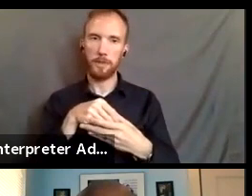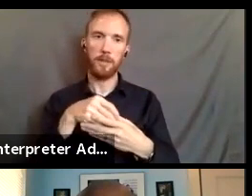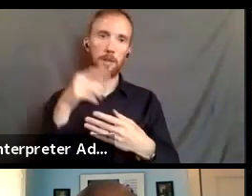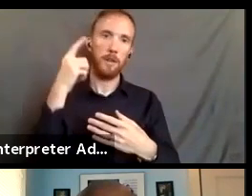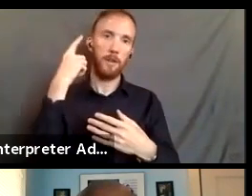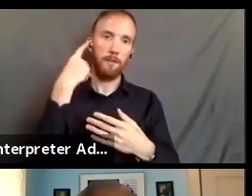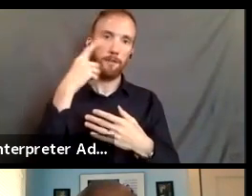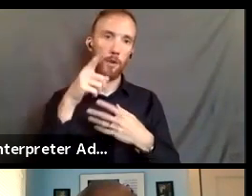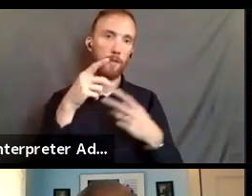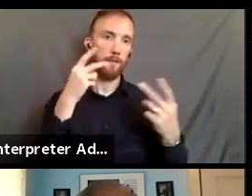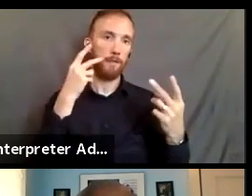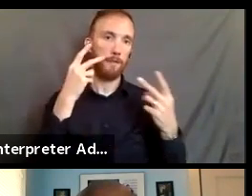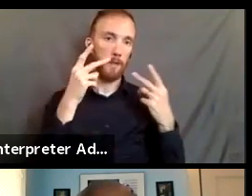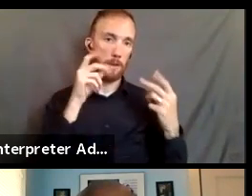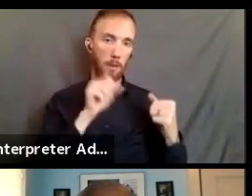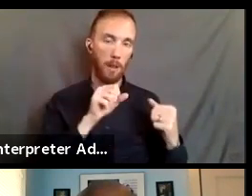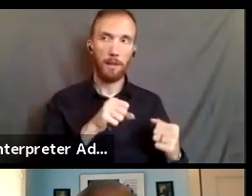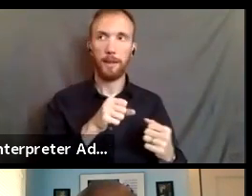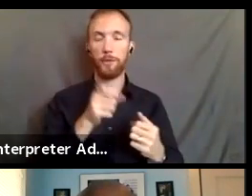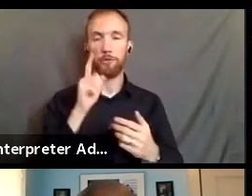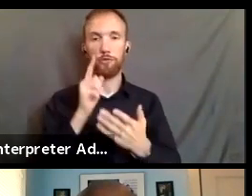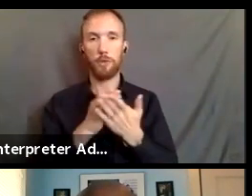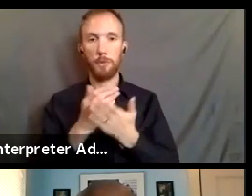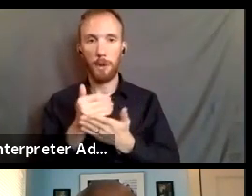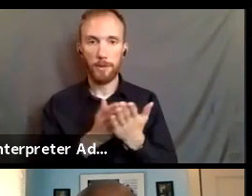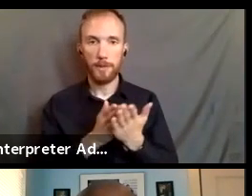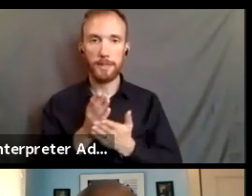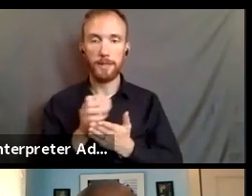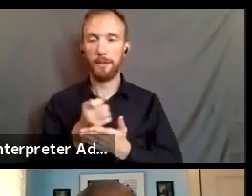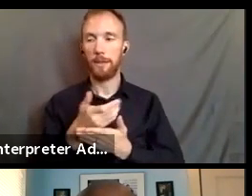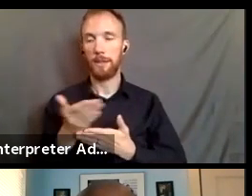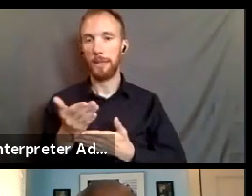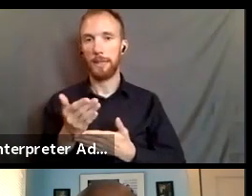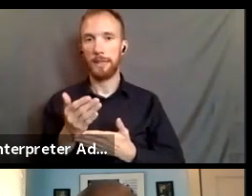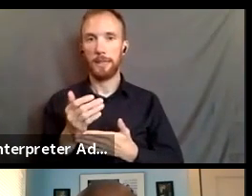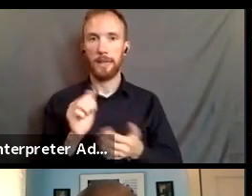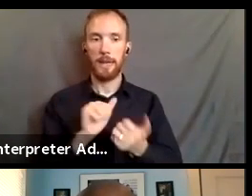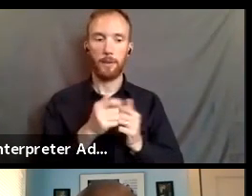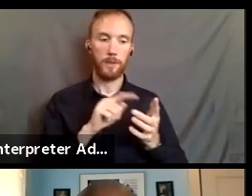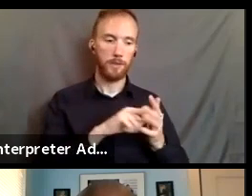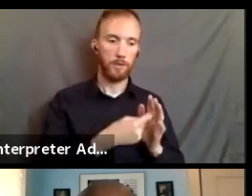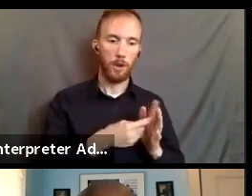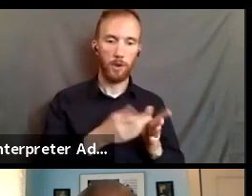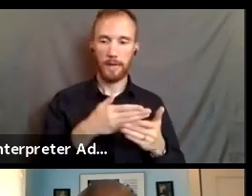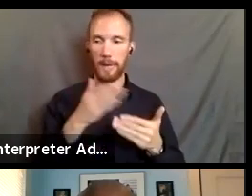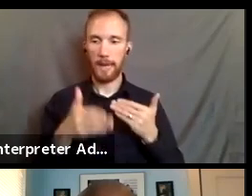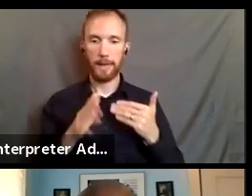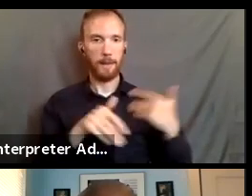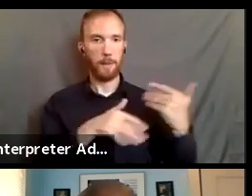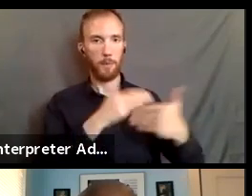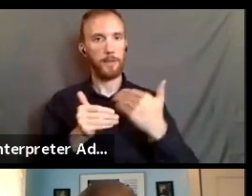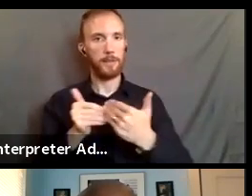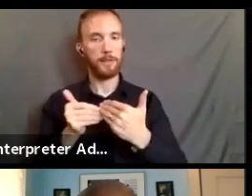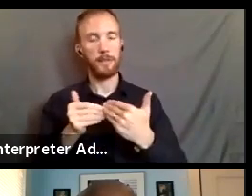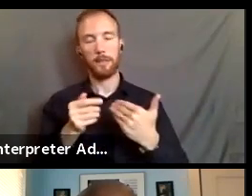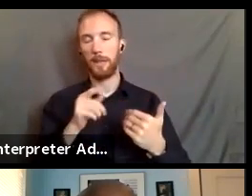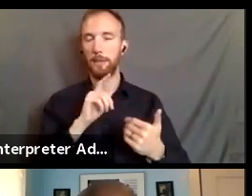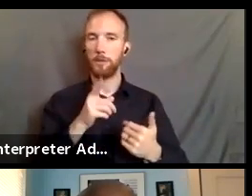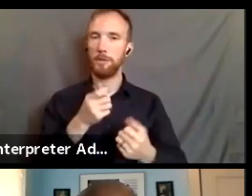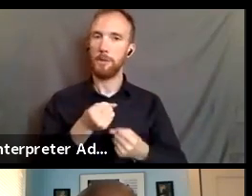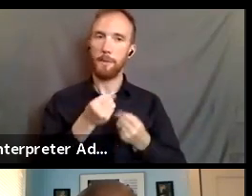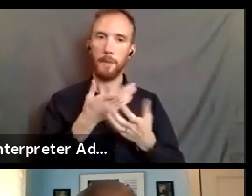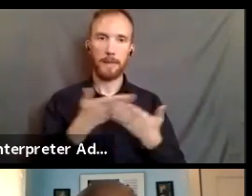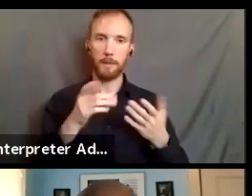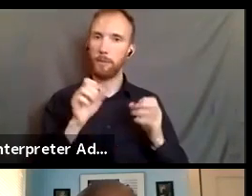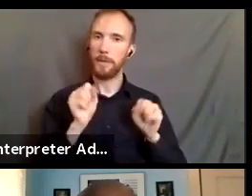around uh the prioritization how we get how we start how we end certainly uh have areas of improvement on that and then